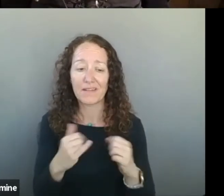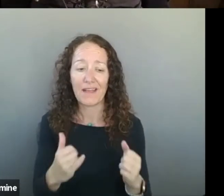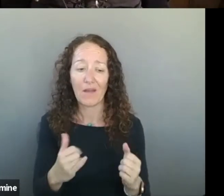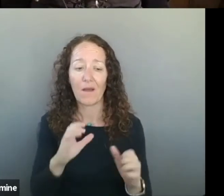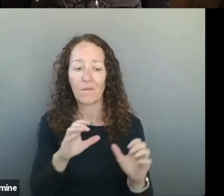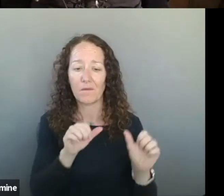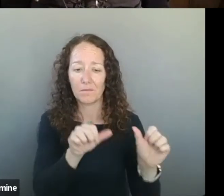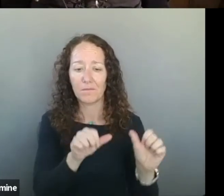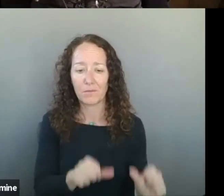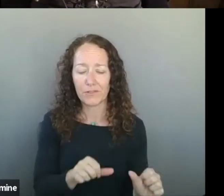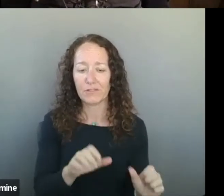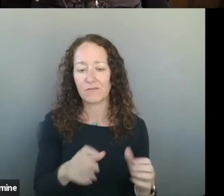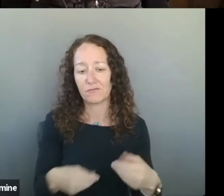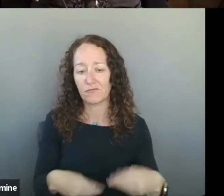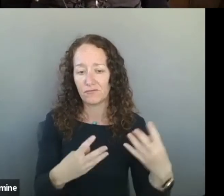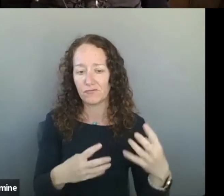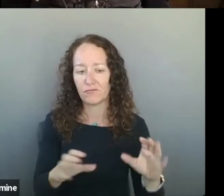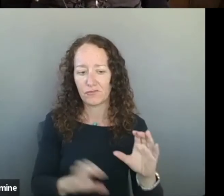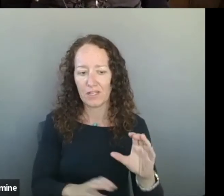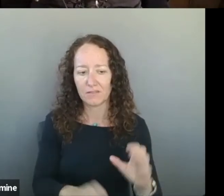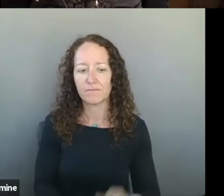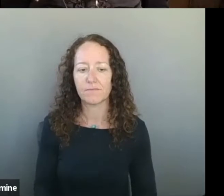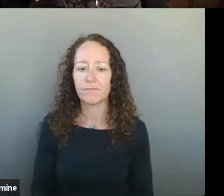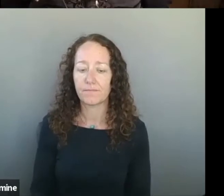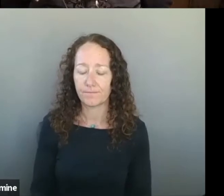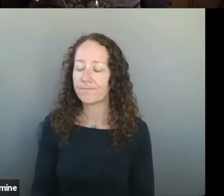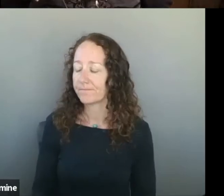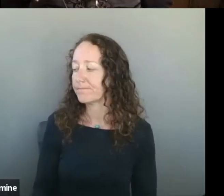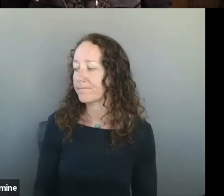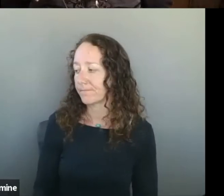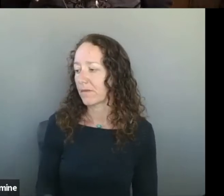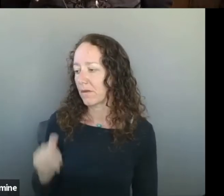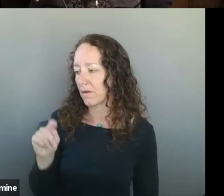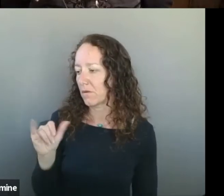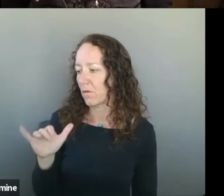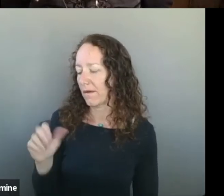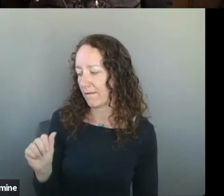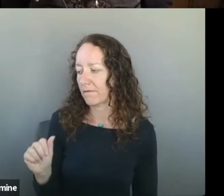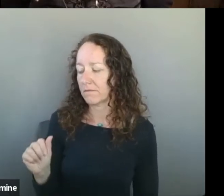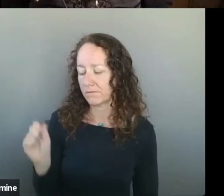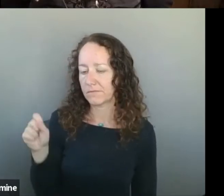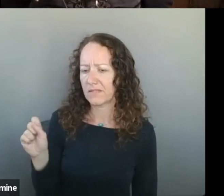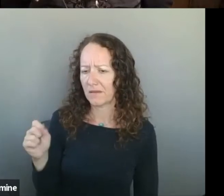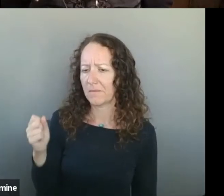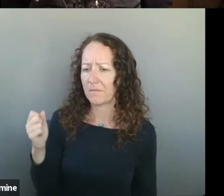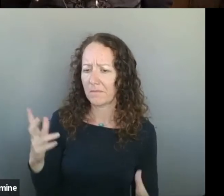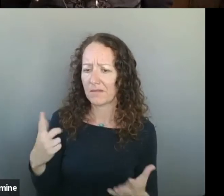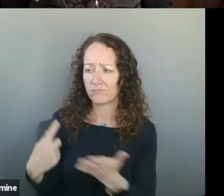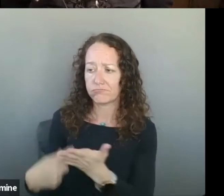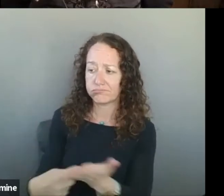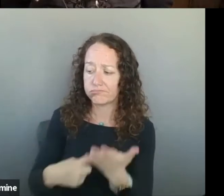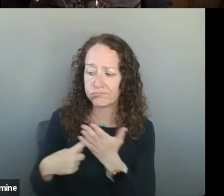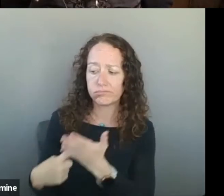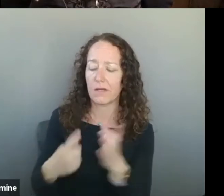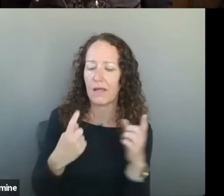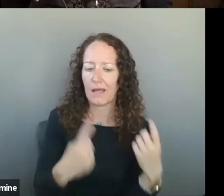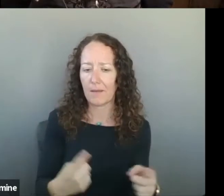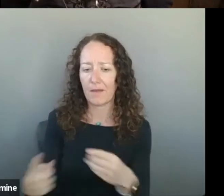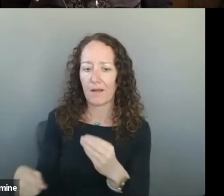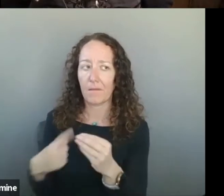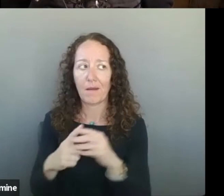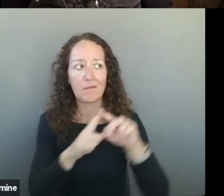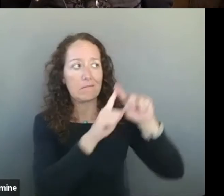Yeah, there's lots of conversations about our reliance on the